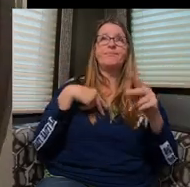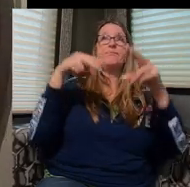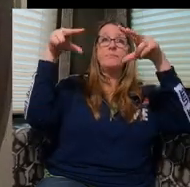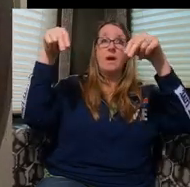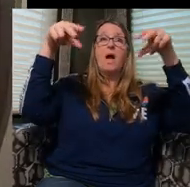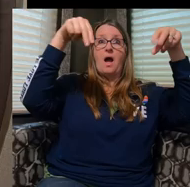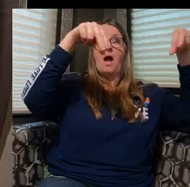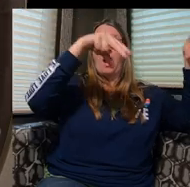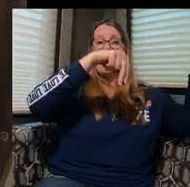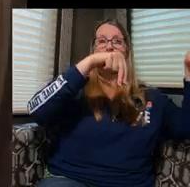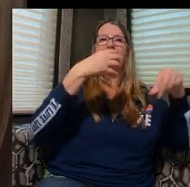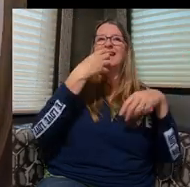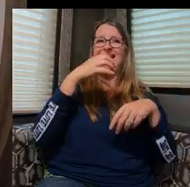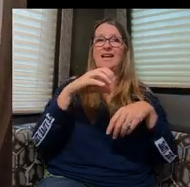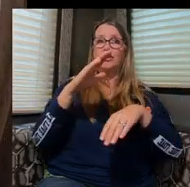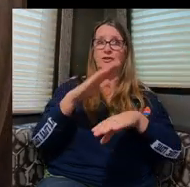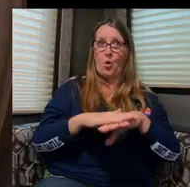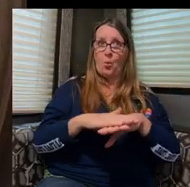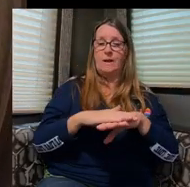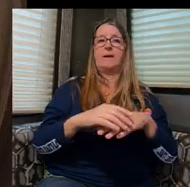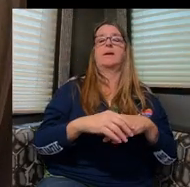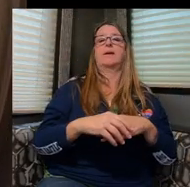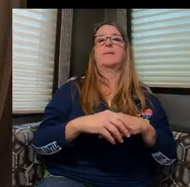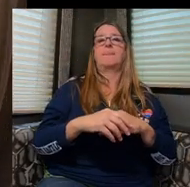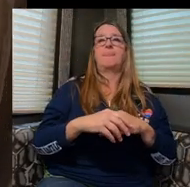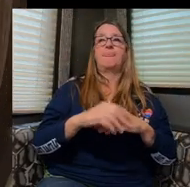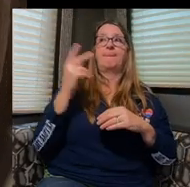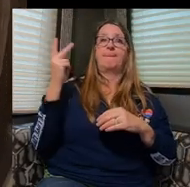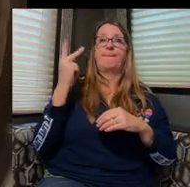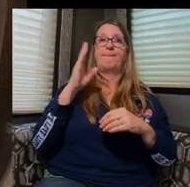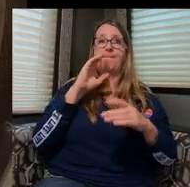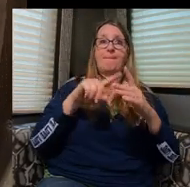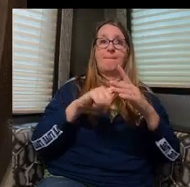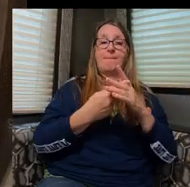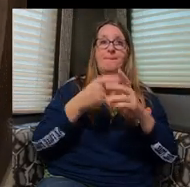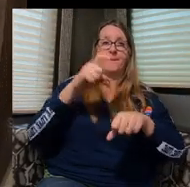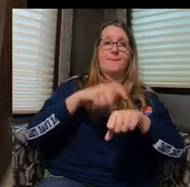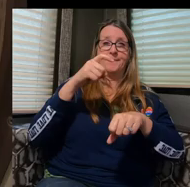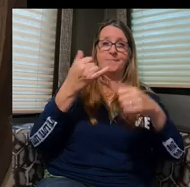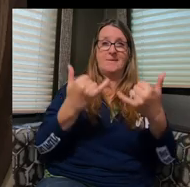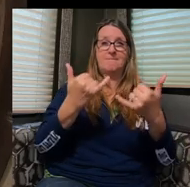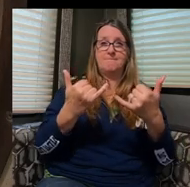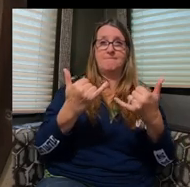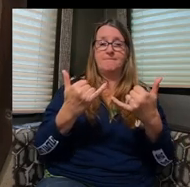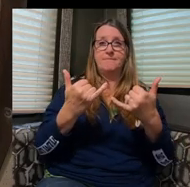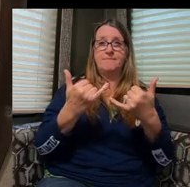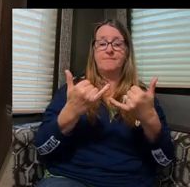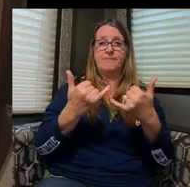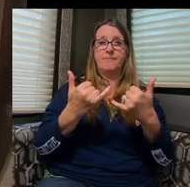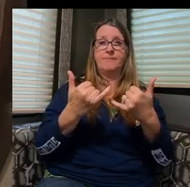Okay, we've hung it. The heater's going, and we are going to start a timer right now,